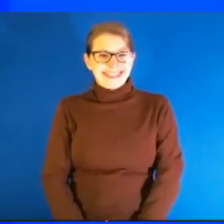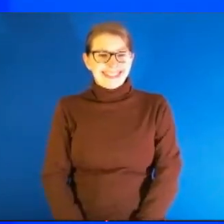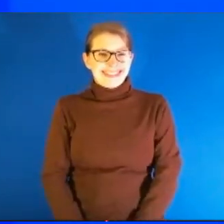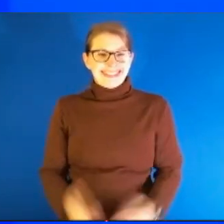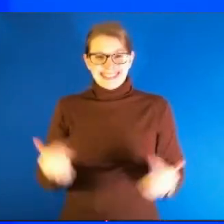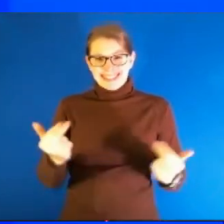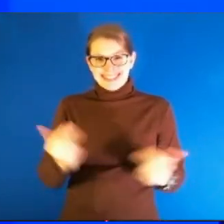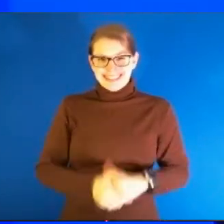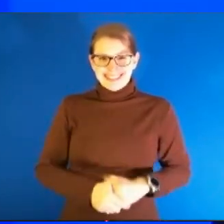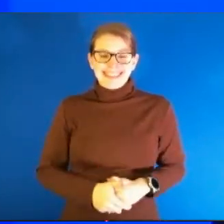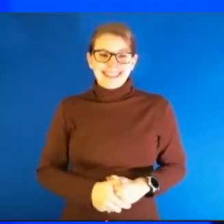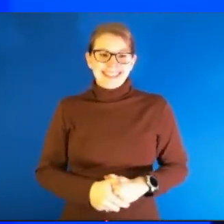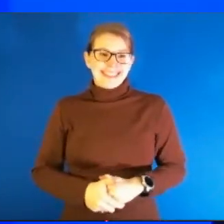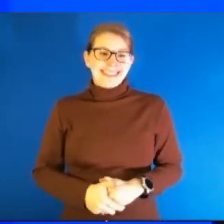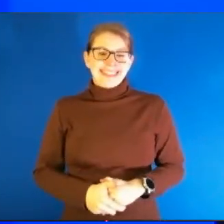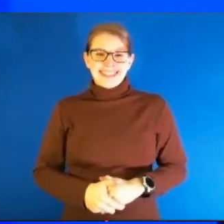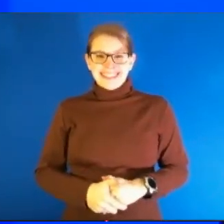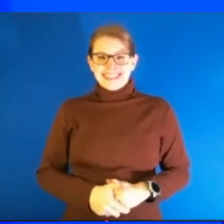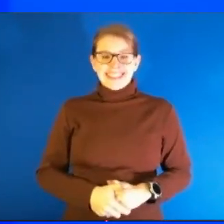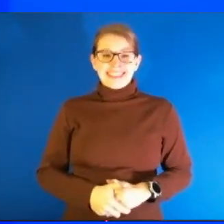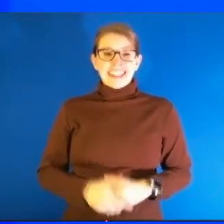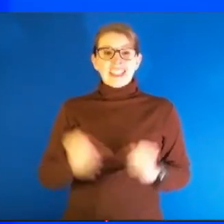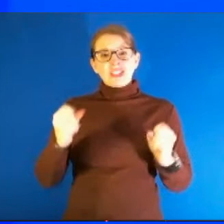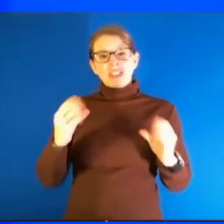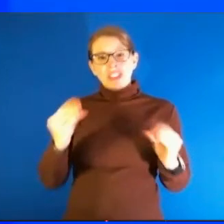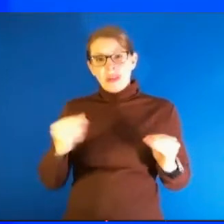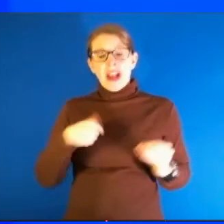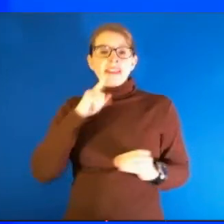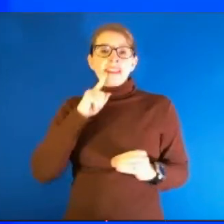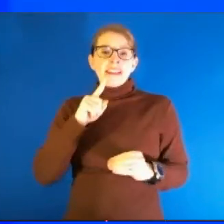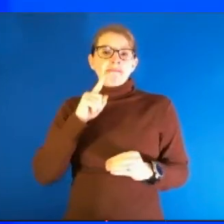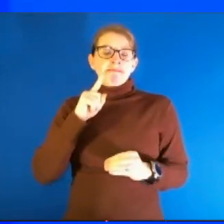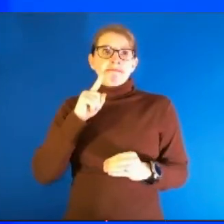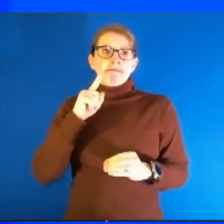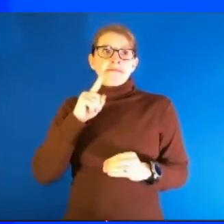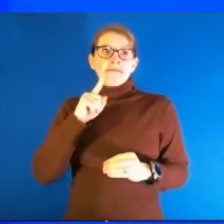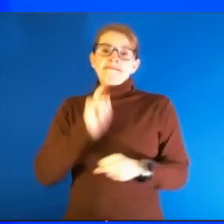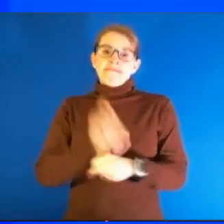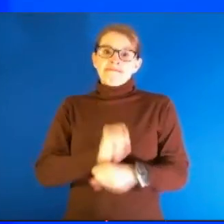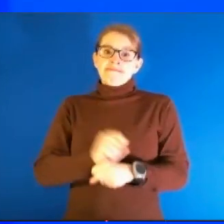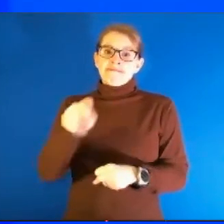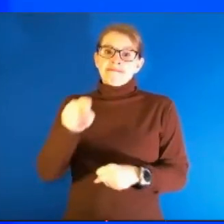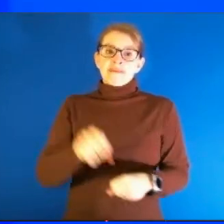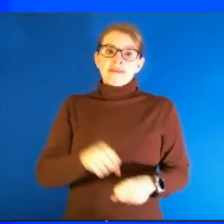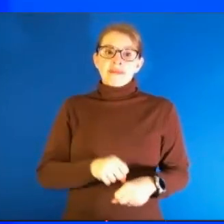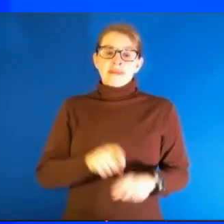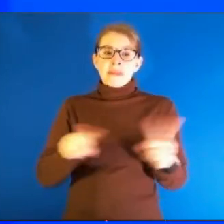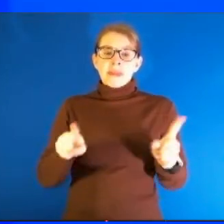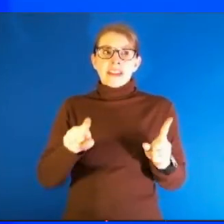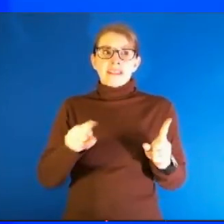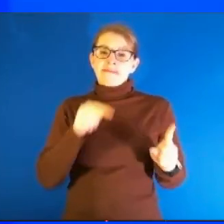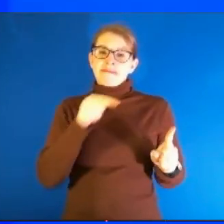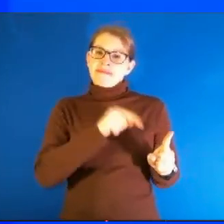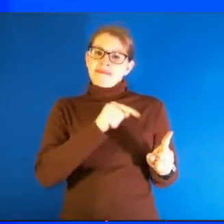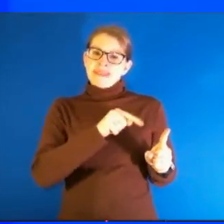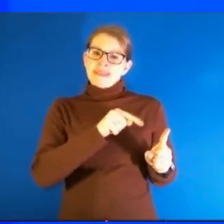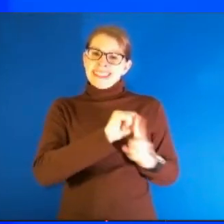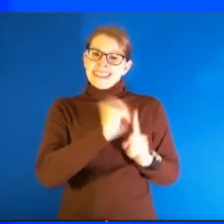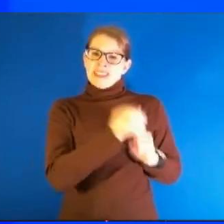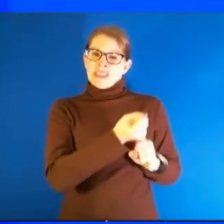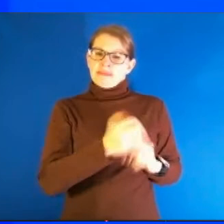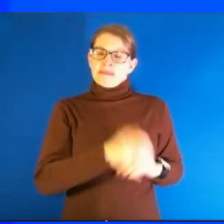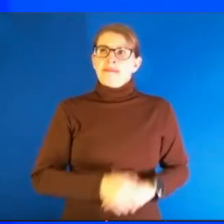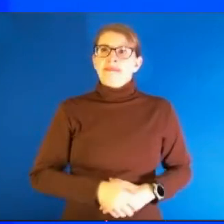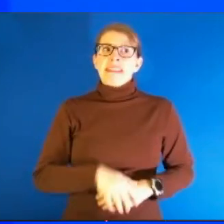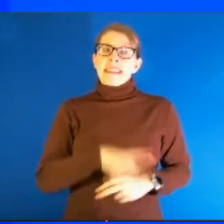yeah. So I think that's all true. The other thing I think about this kind of movement is really